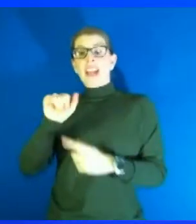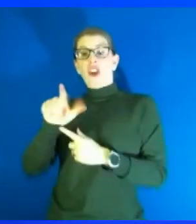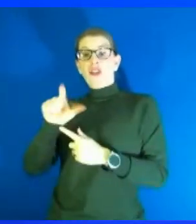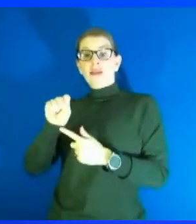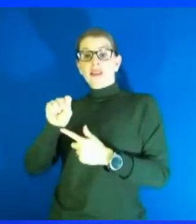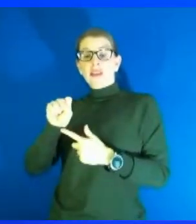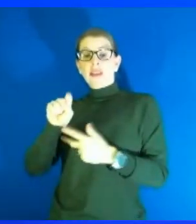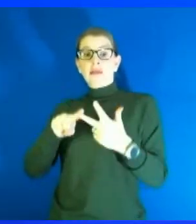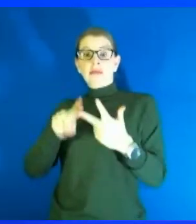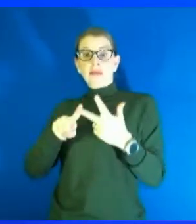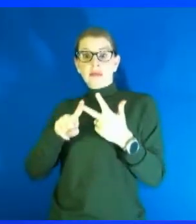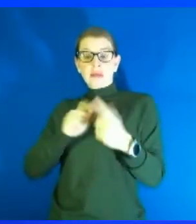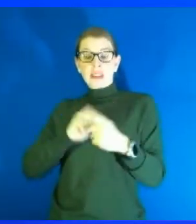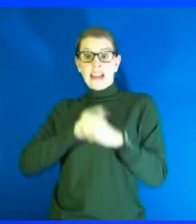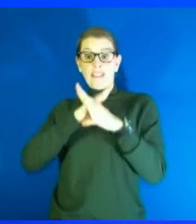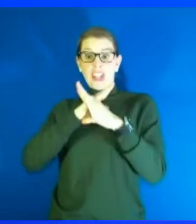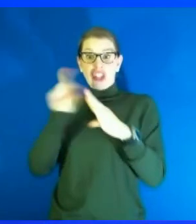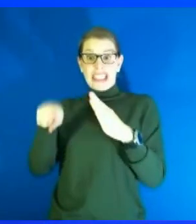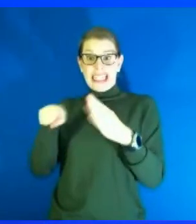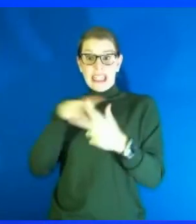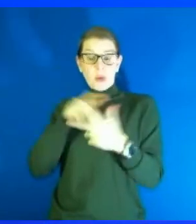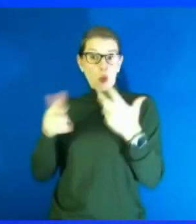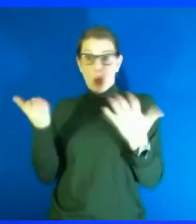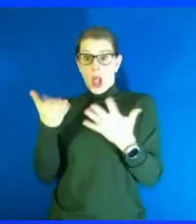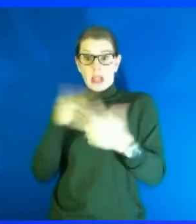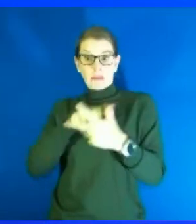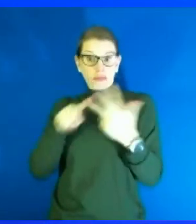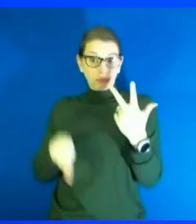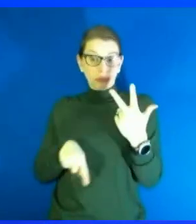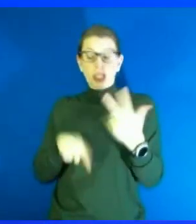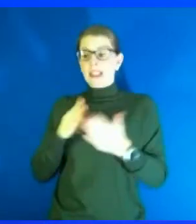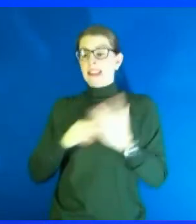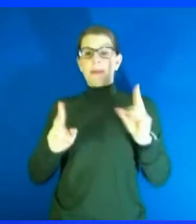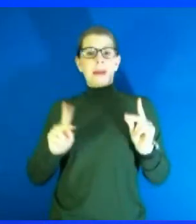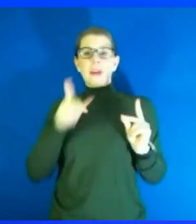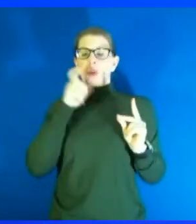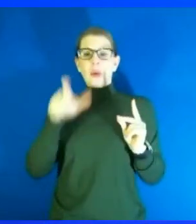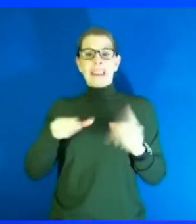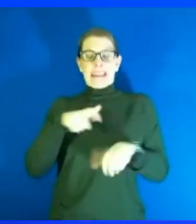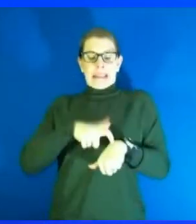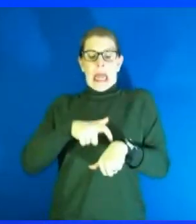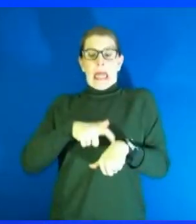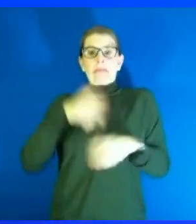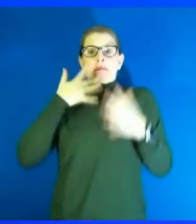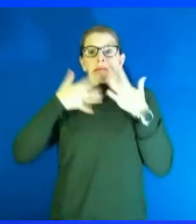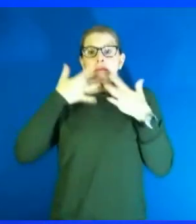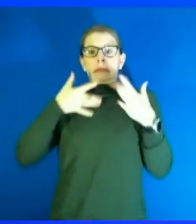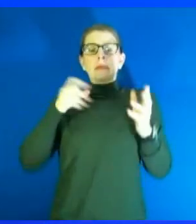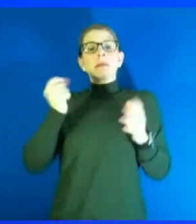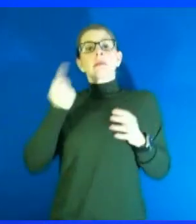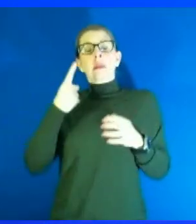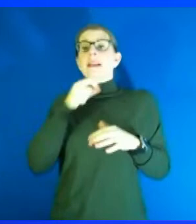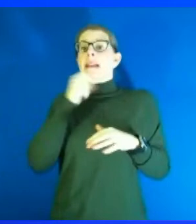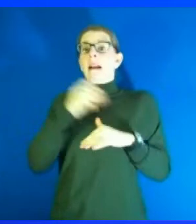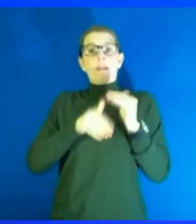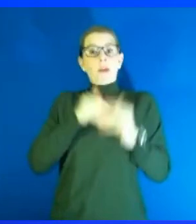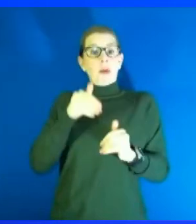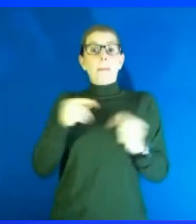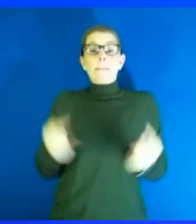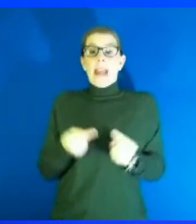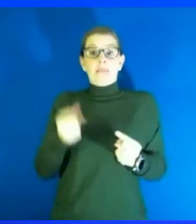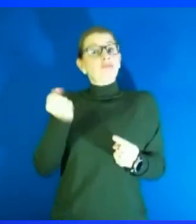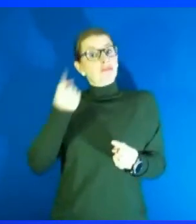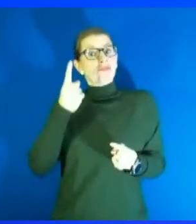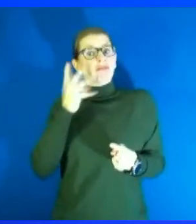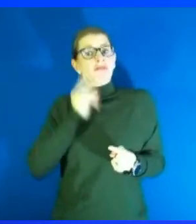kind of interventions you need. And some people do not need time-sensitive interventions, although they're uncomfortable and they're in pain.